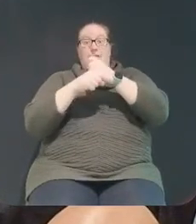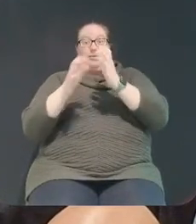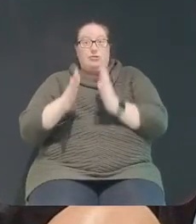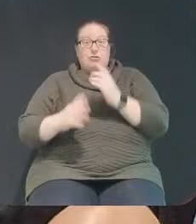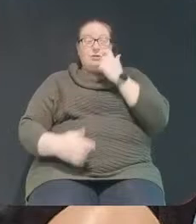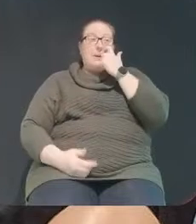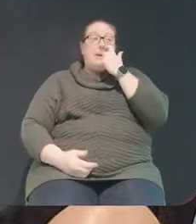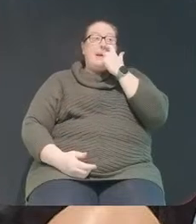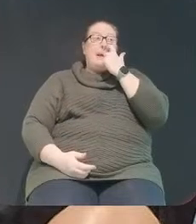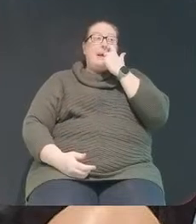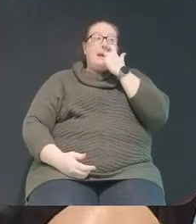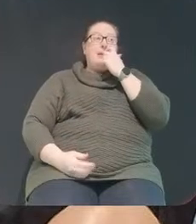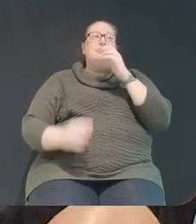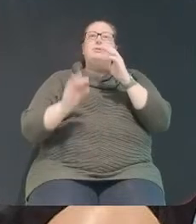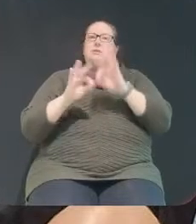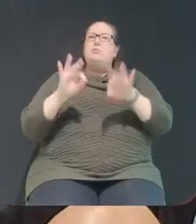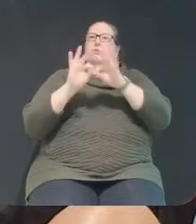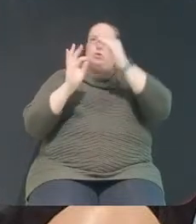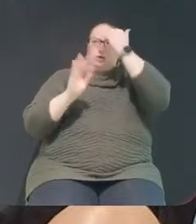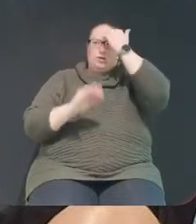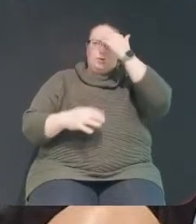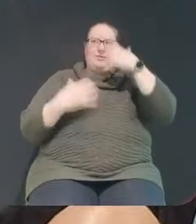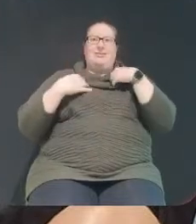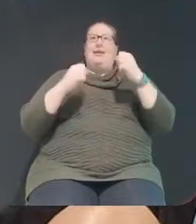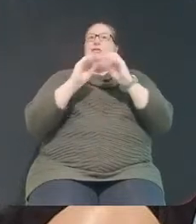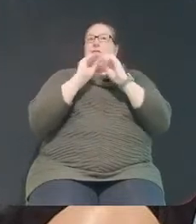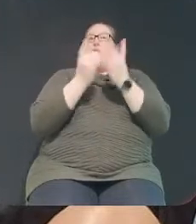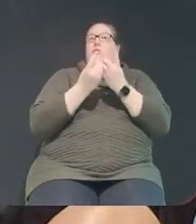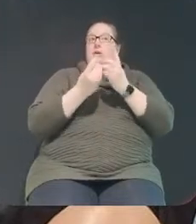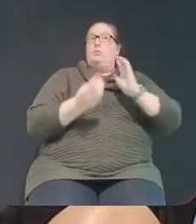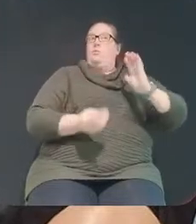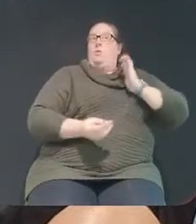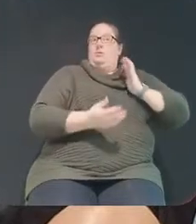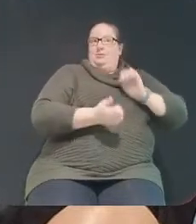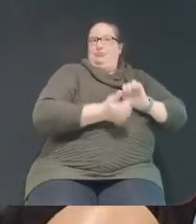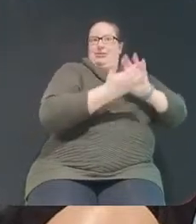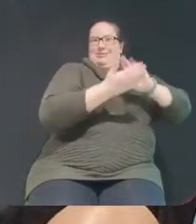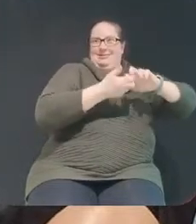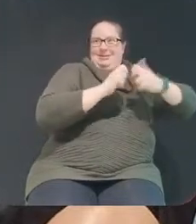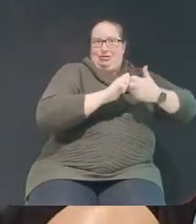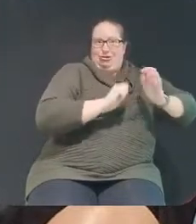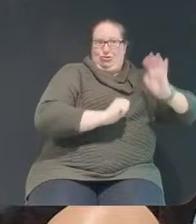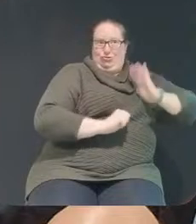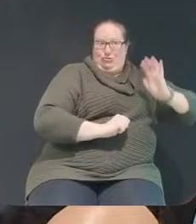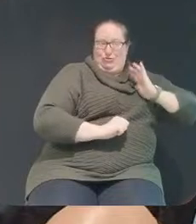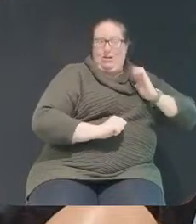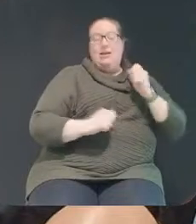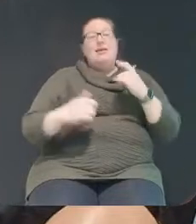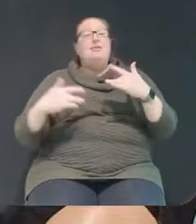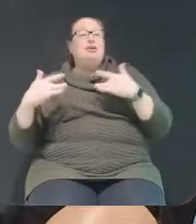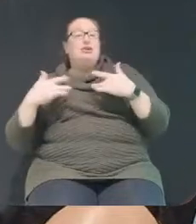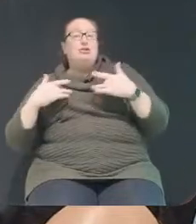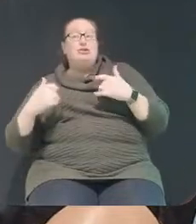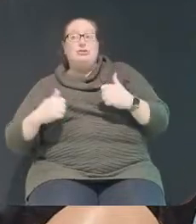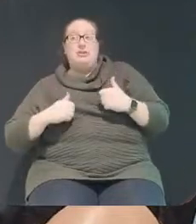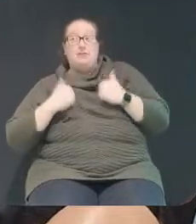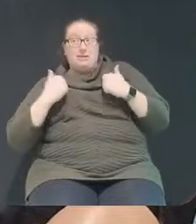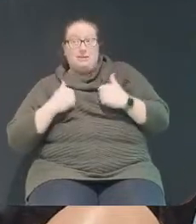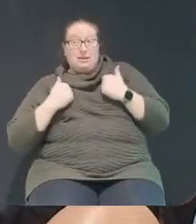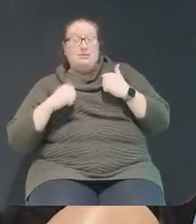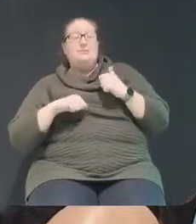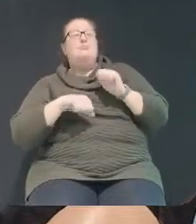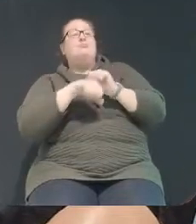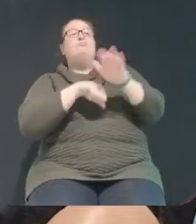important to know the health department was addressing the issue at one point, for example, and that the concerns of residents went to the mayor and